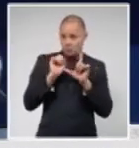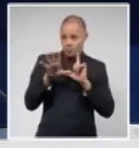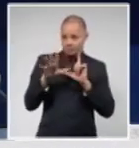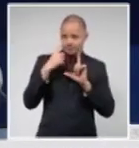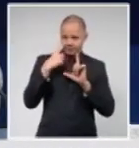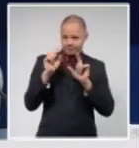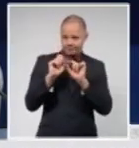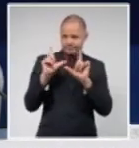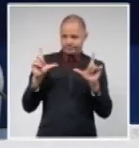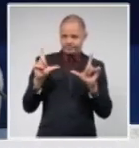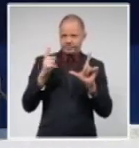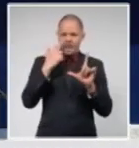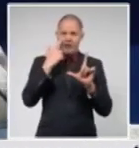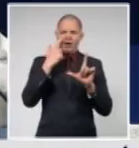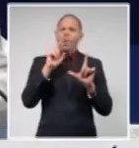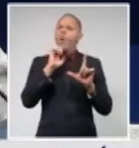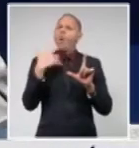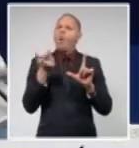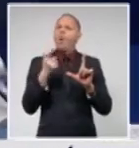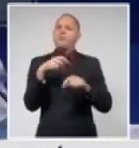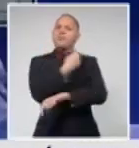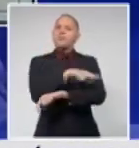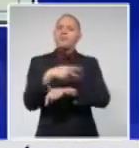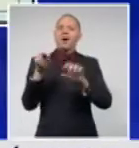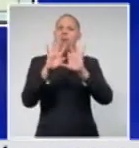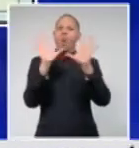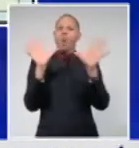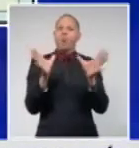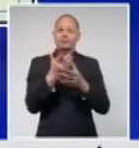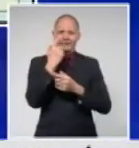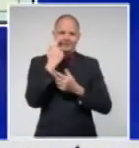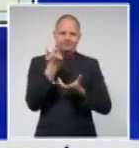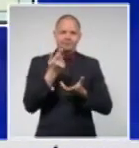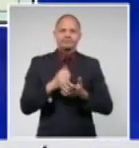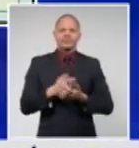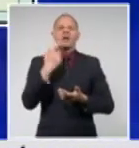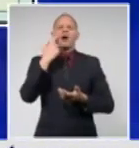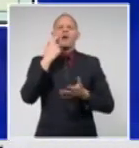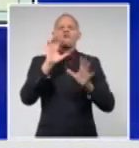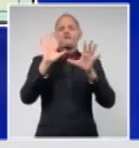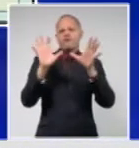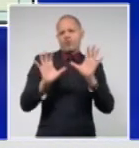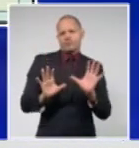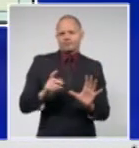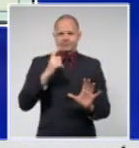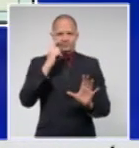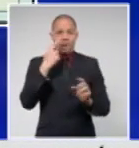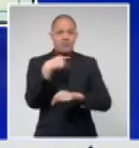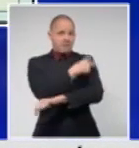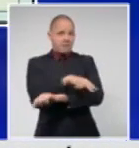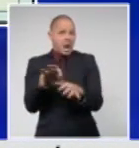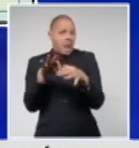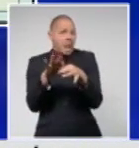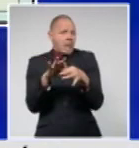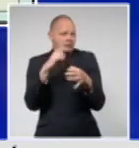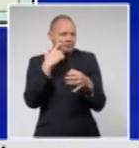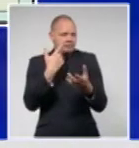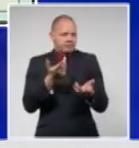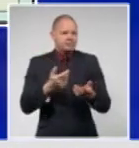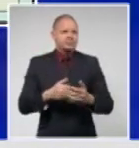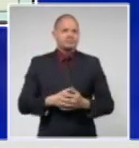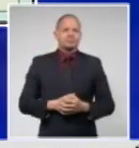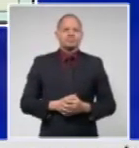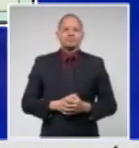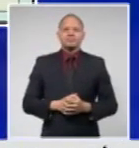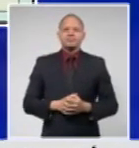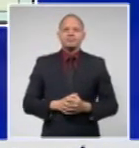Leonardo, could you please pull up the map of the world so we can see how the pandemic is evolving on a global scale? As you can see,